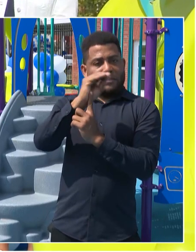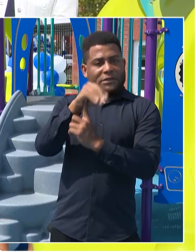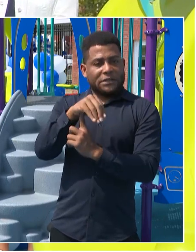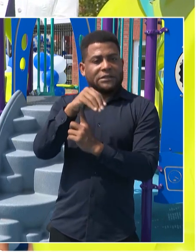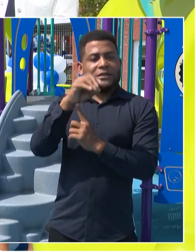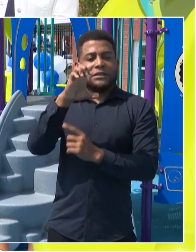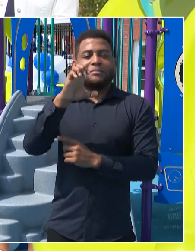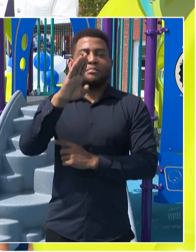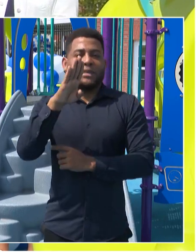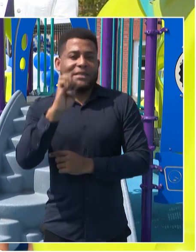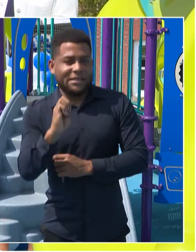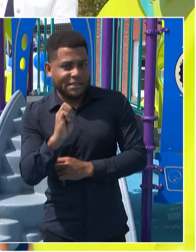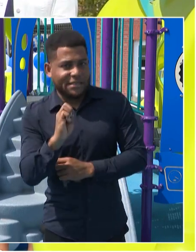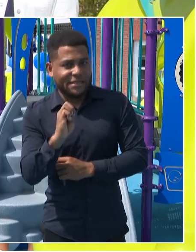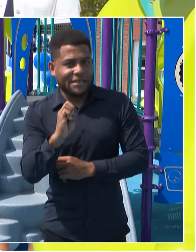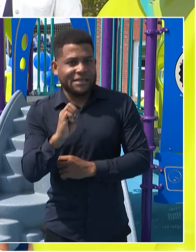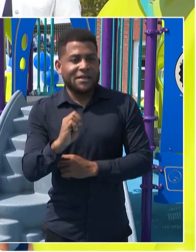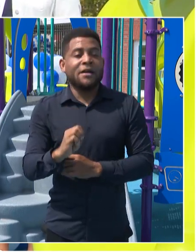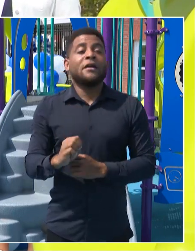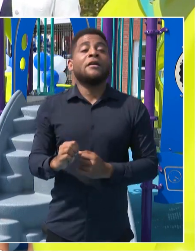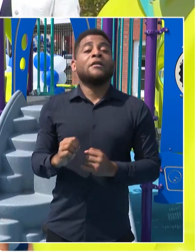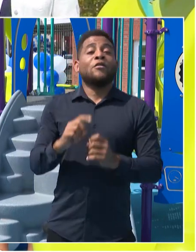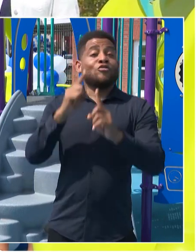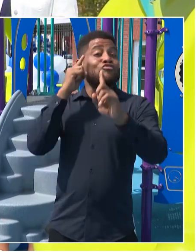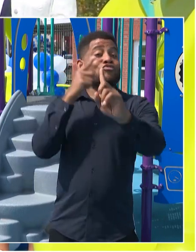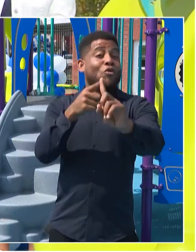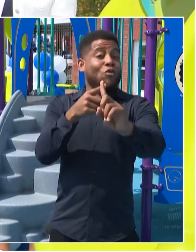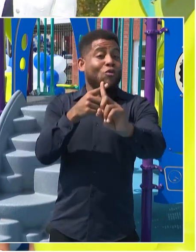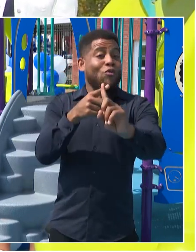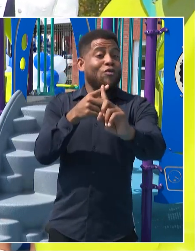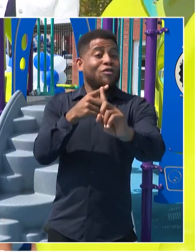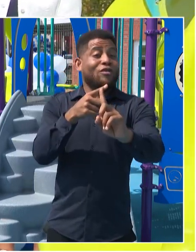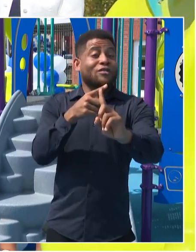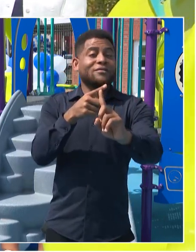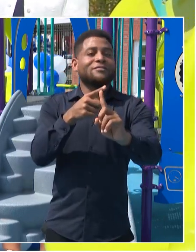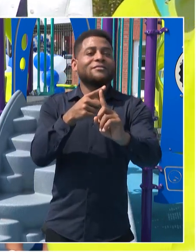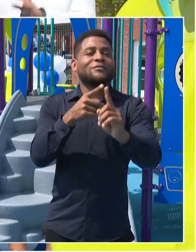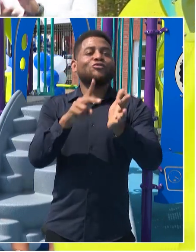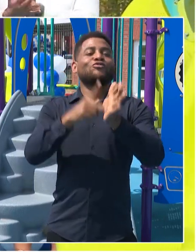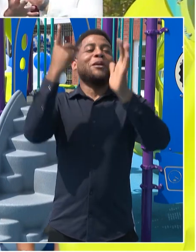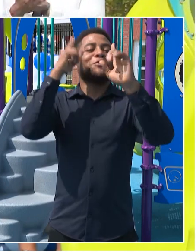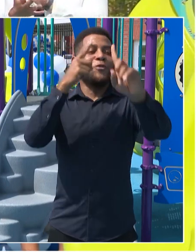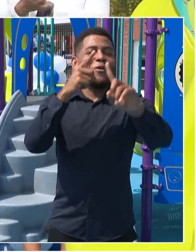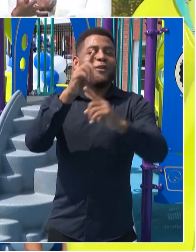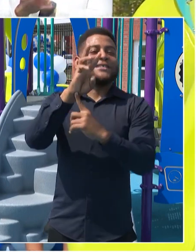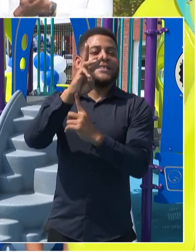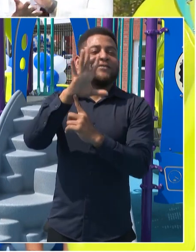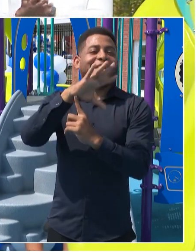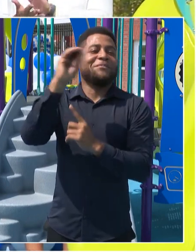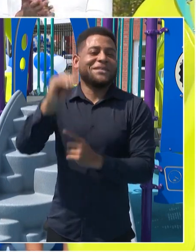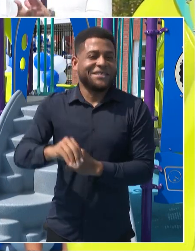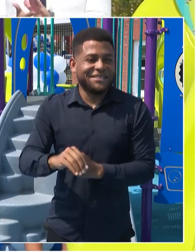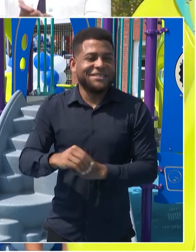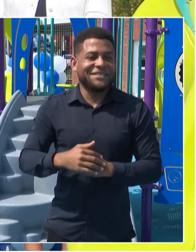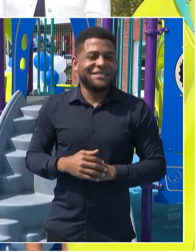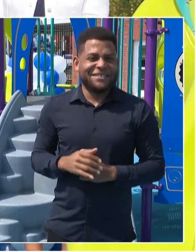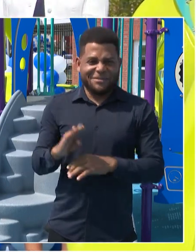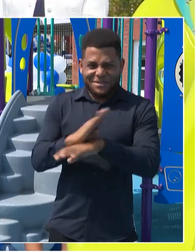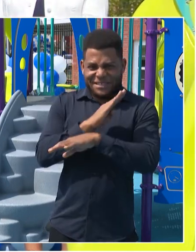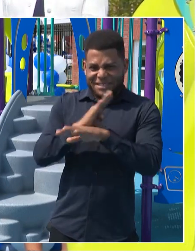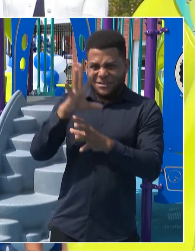work, 65% of this work went to CBE. So thank you to the team for their hard work. This $15